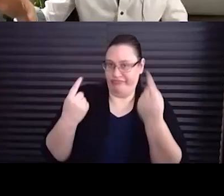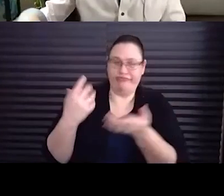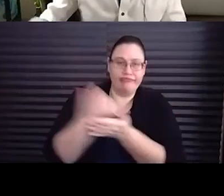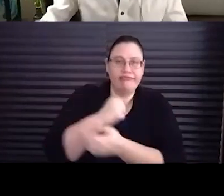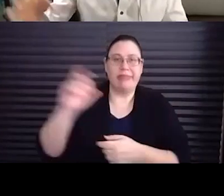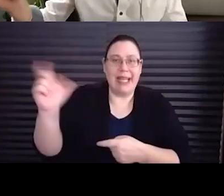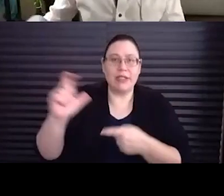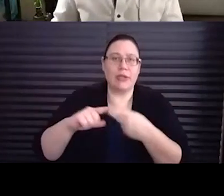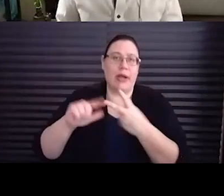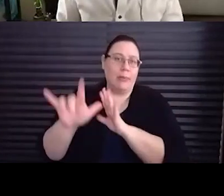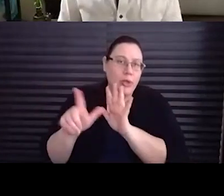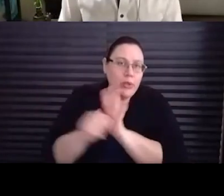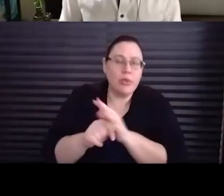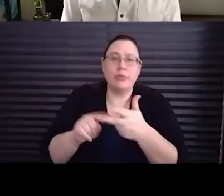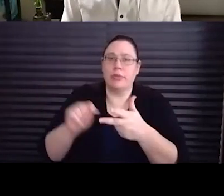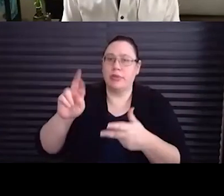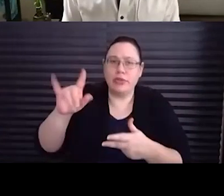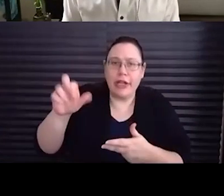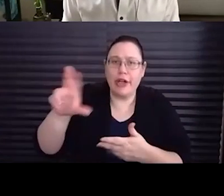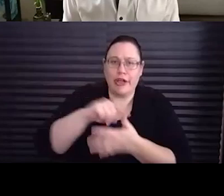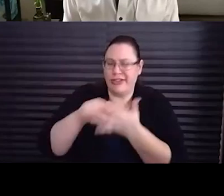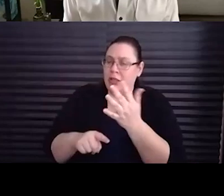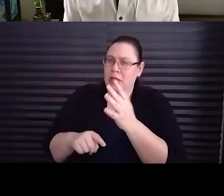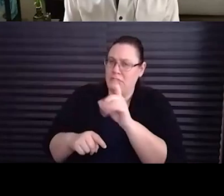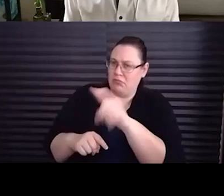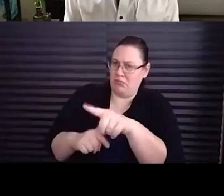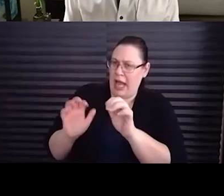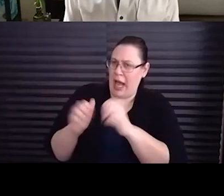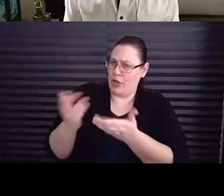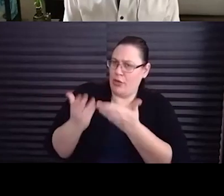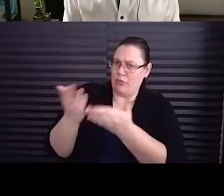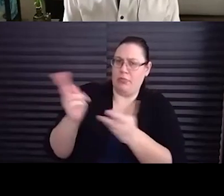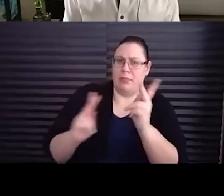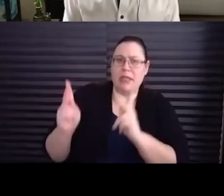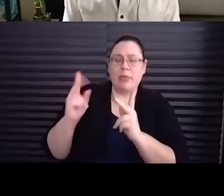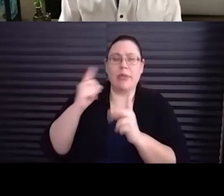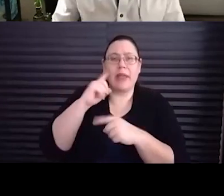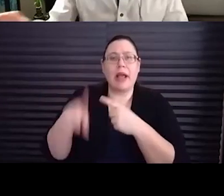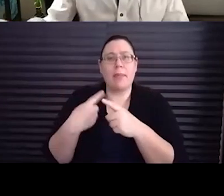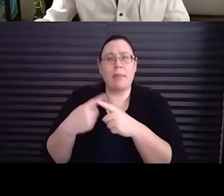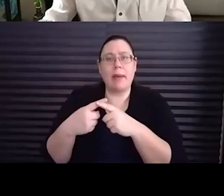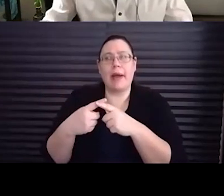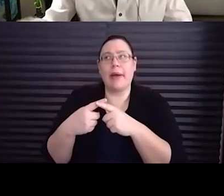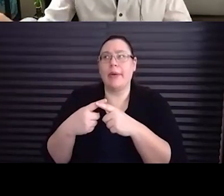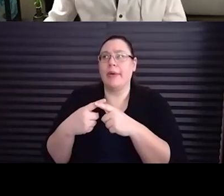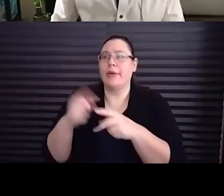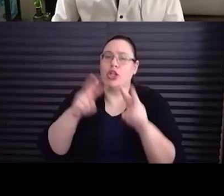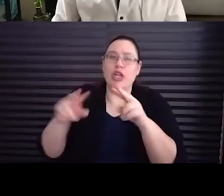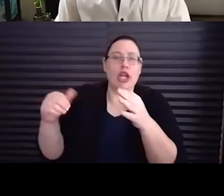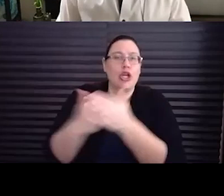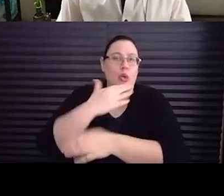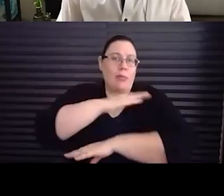and YouTube and Triller and all these other pieces. How do you recommend people think about looking at new